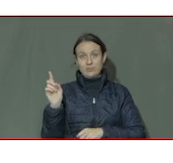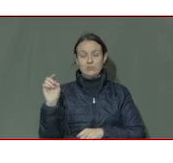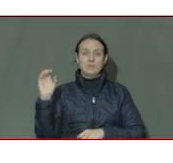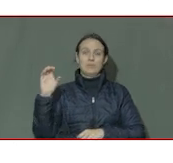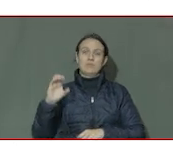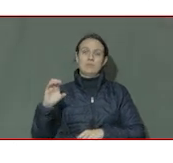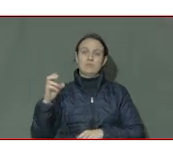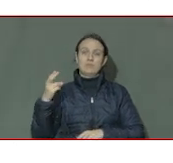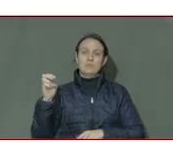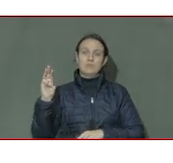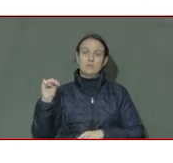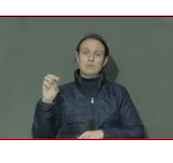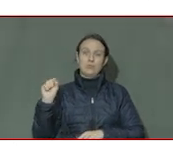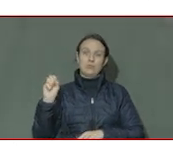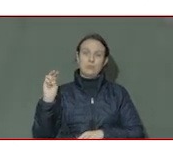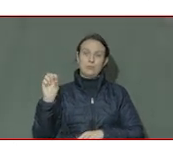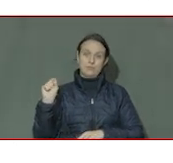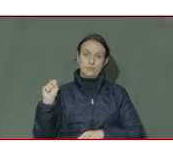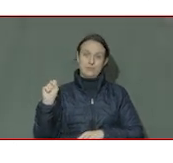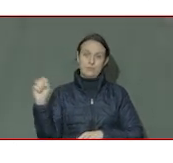chromosomes.